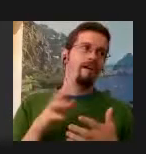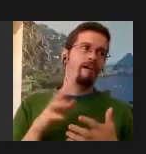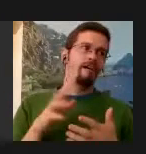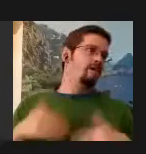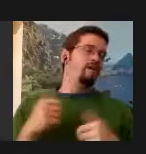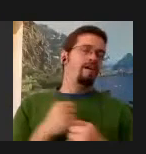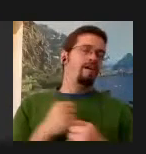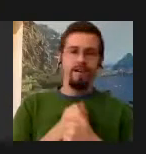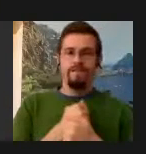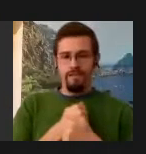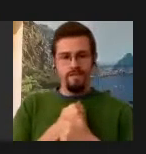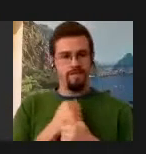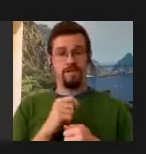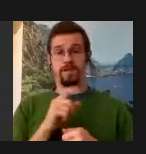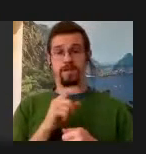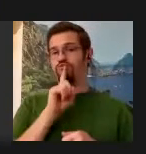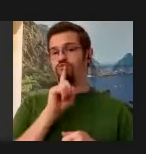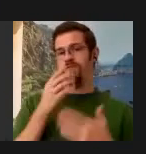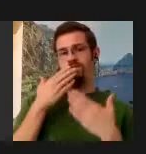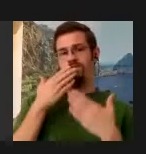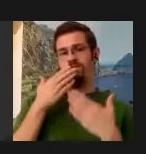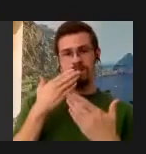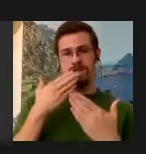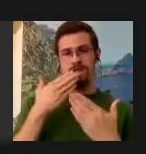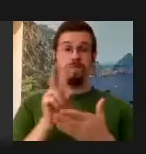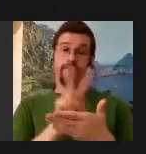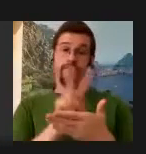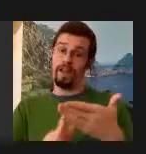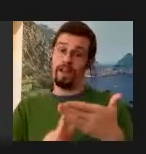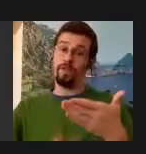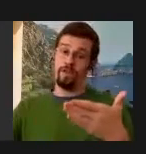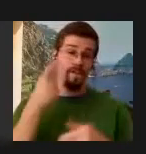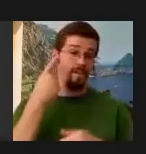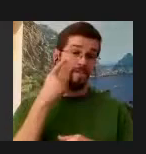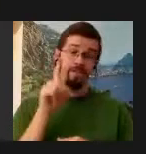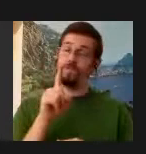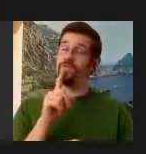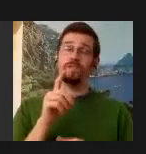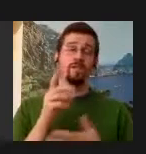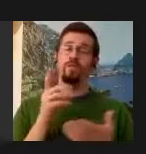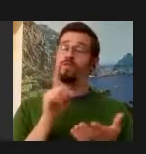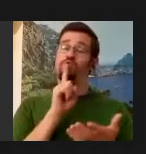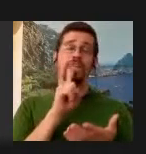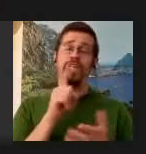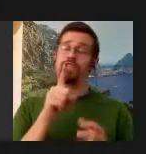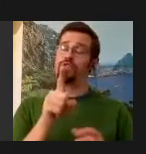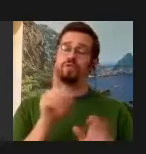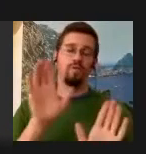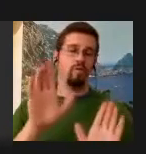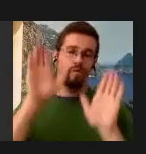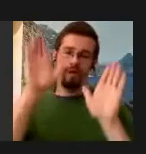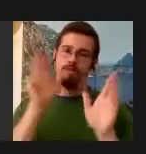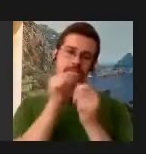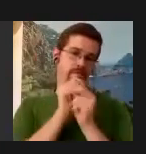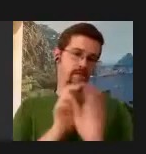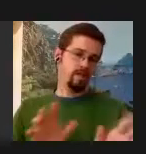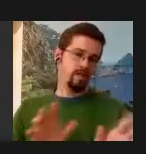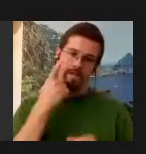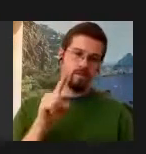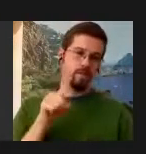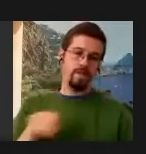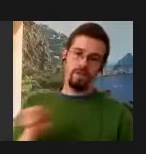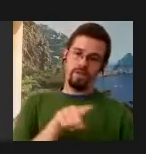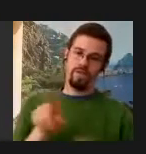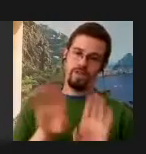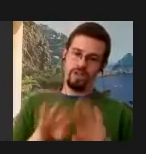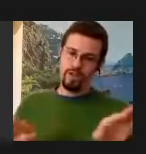why really we thank you very much, Valerie Sutton, for this. Really, you gave a big blessing for these children, really. And